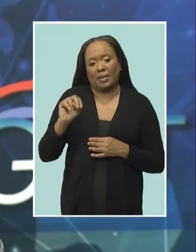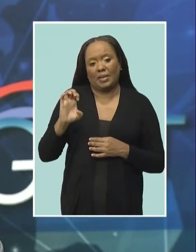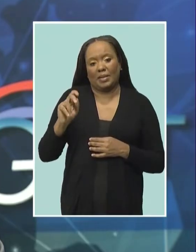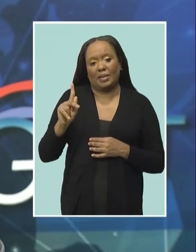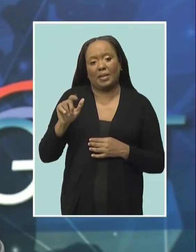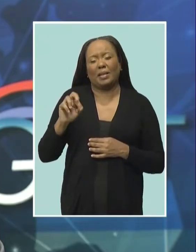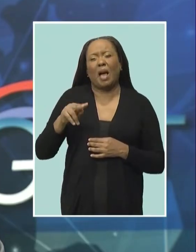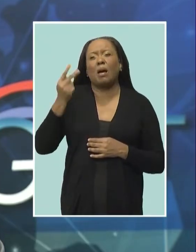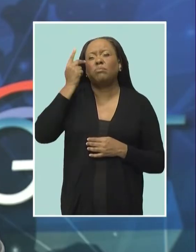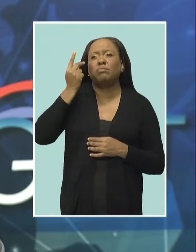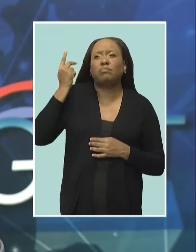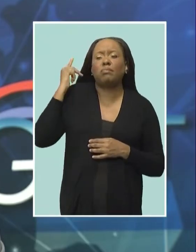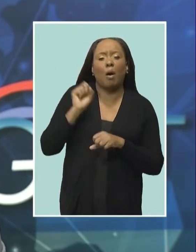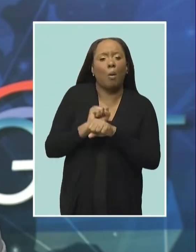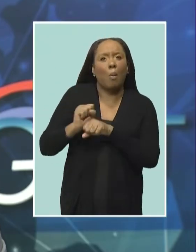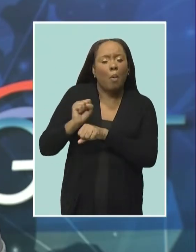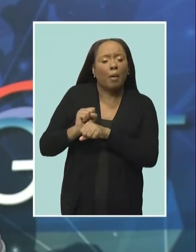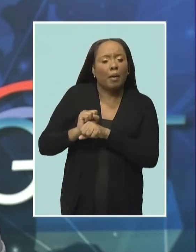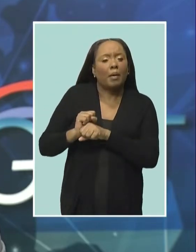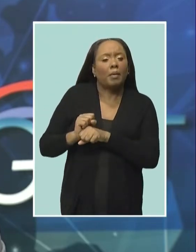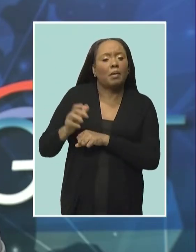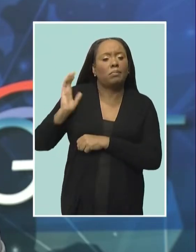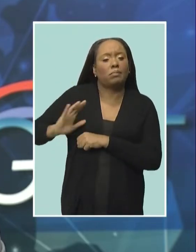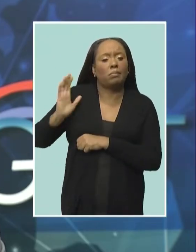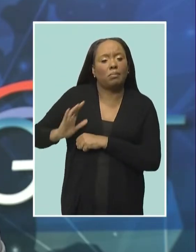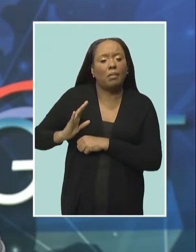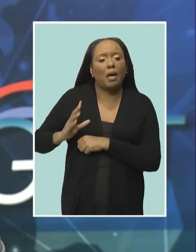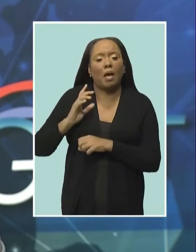working with Sir Lloyd as a young Democrat and his embrace of young politicians.